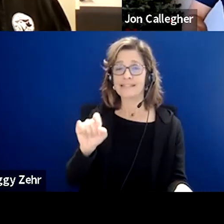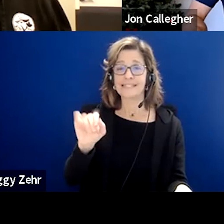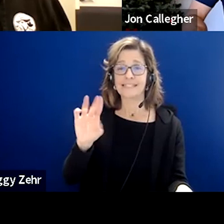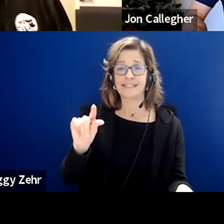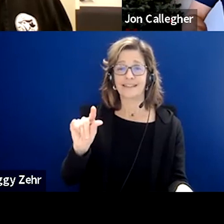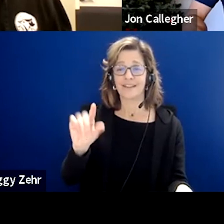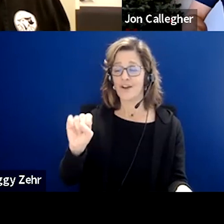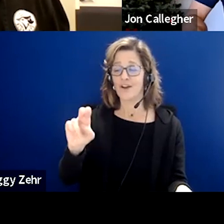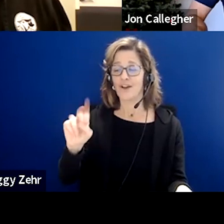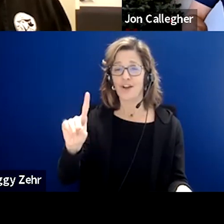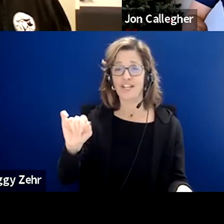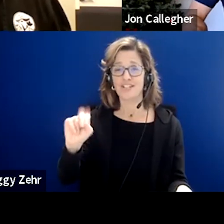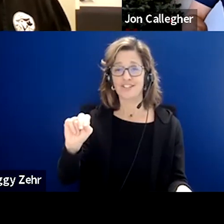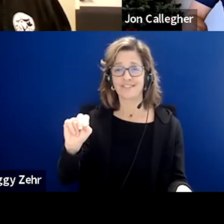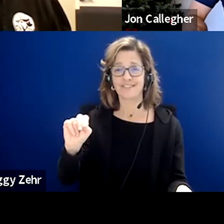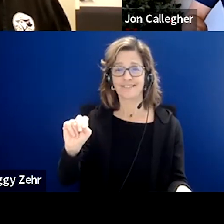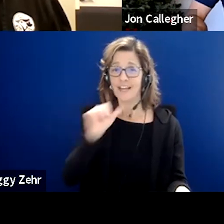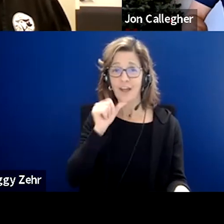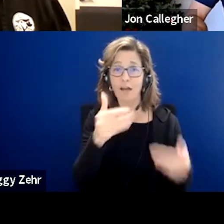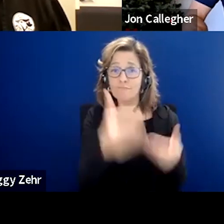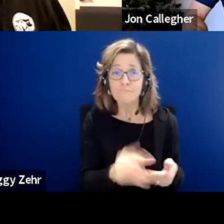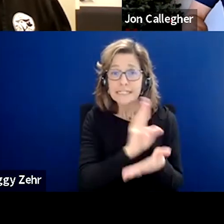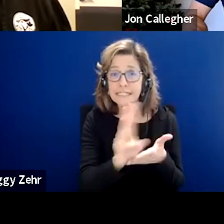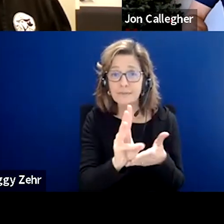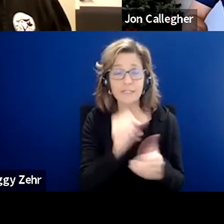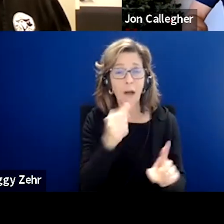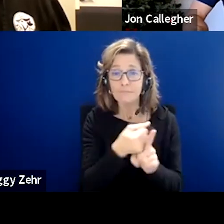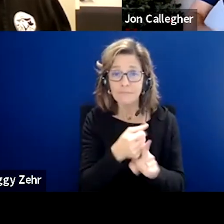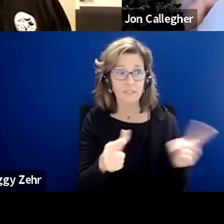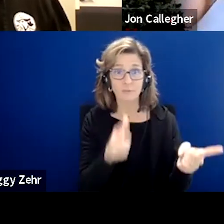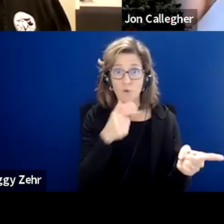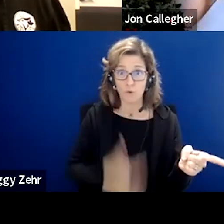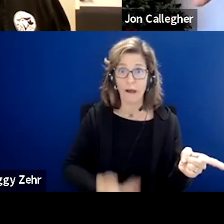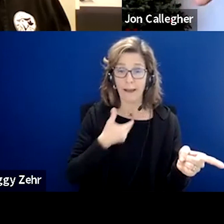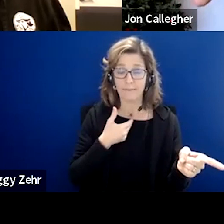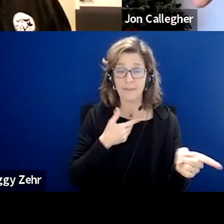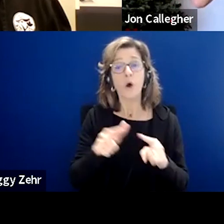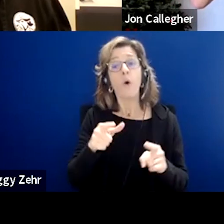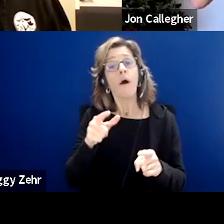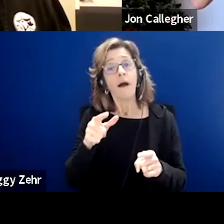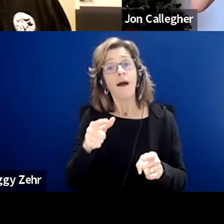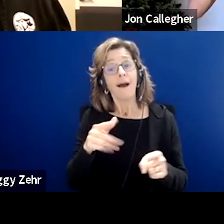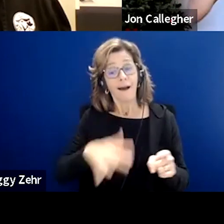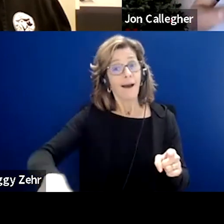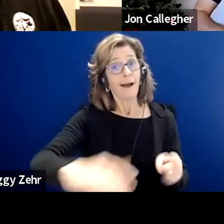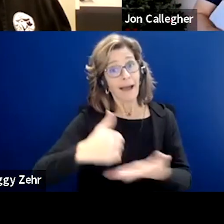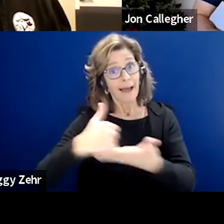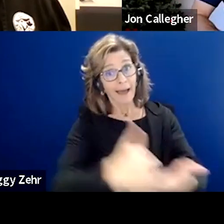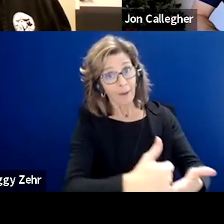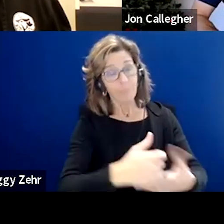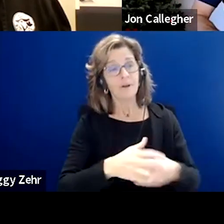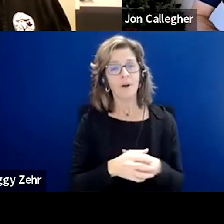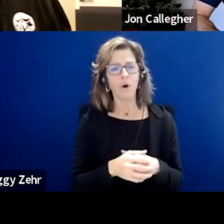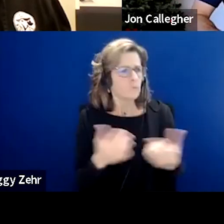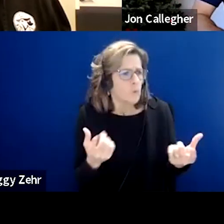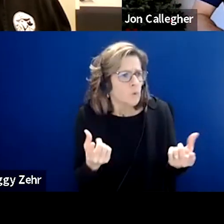and the helpfulness is some people might say, well, what